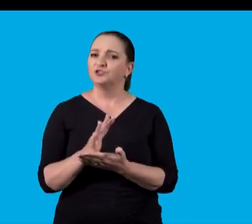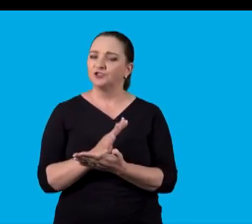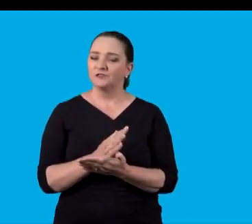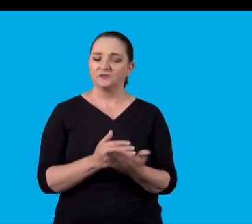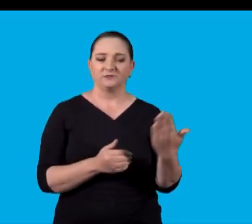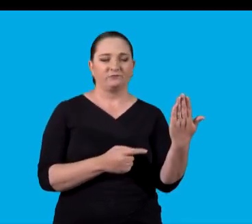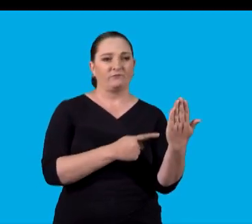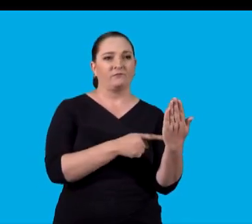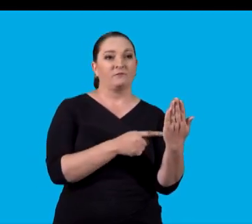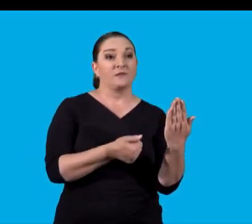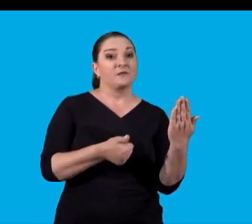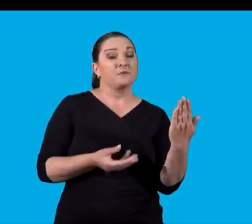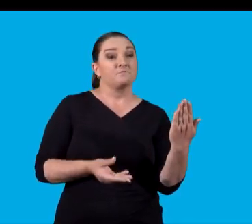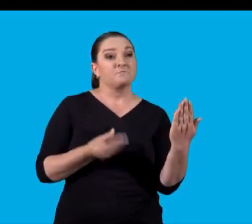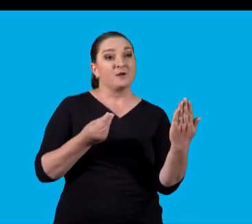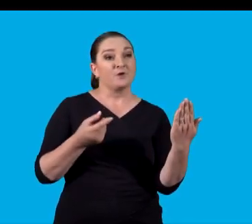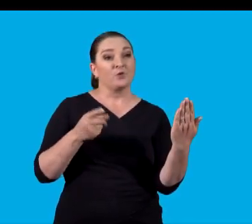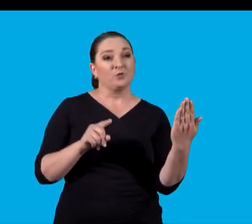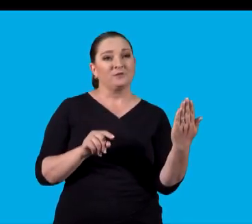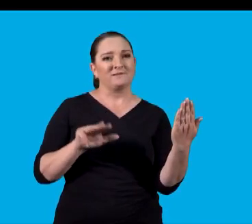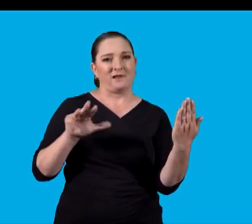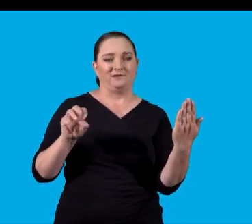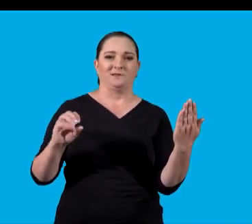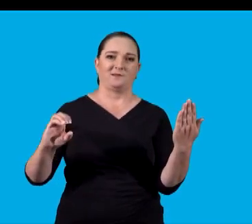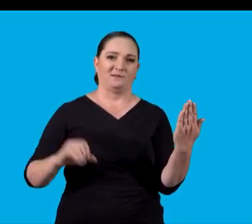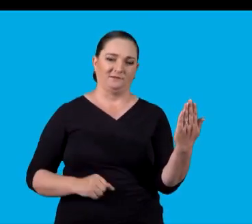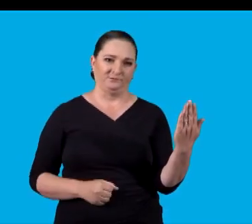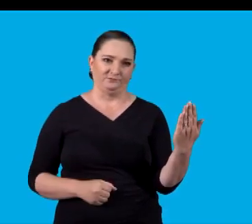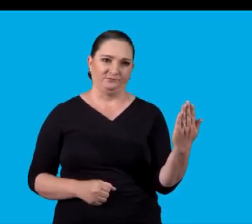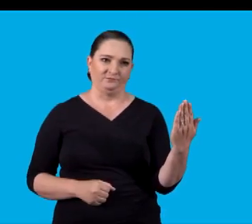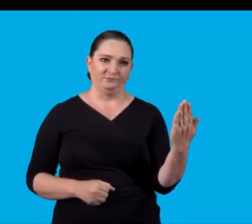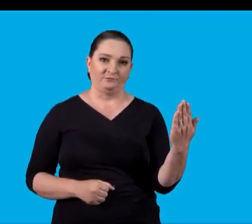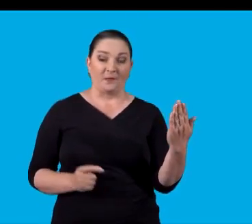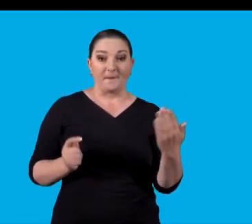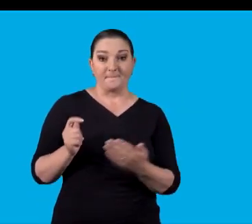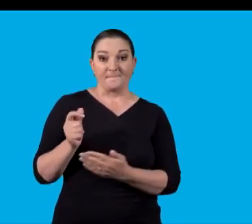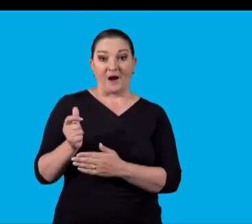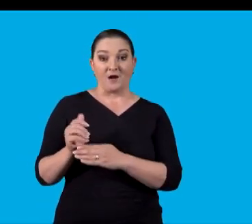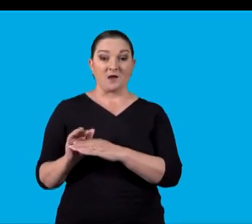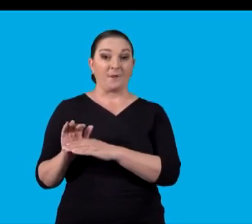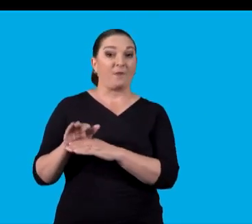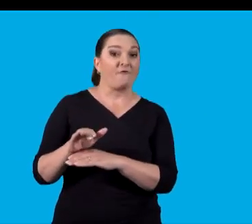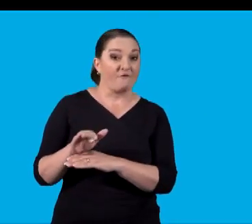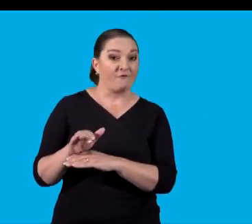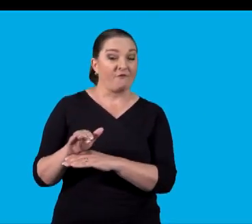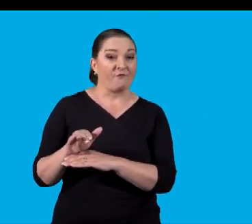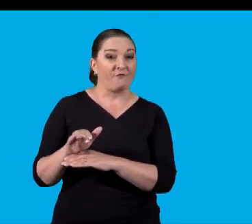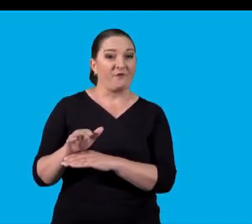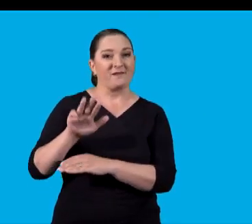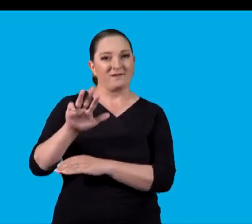And then we get 90 cents. So the price that was paid above